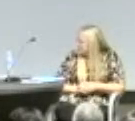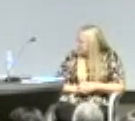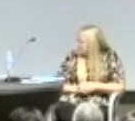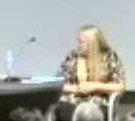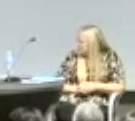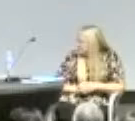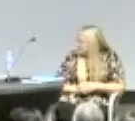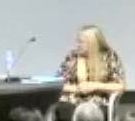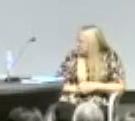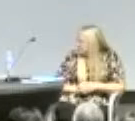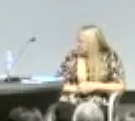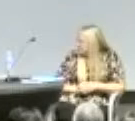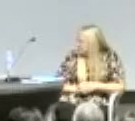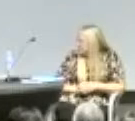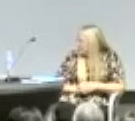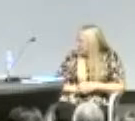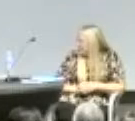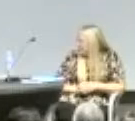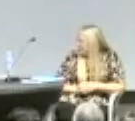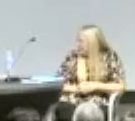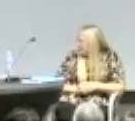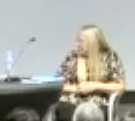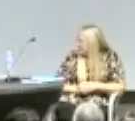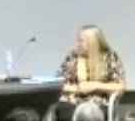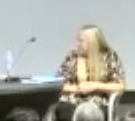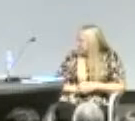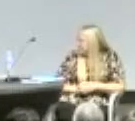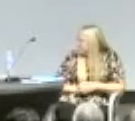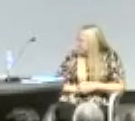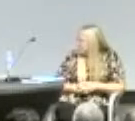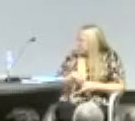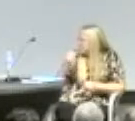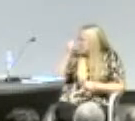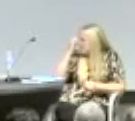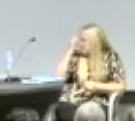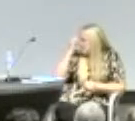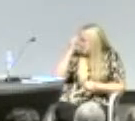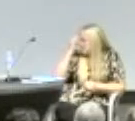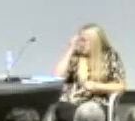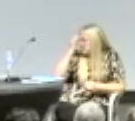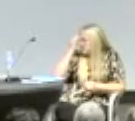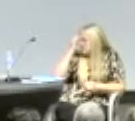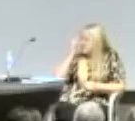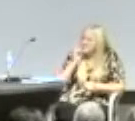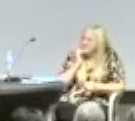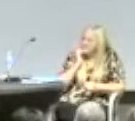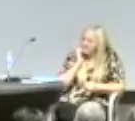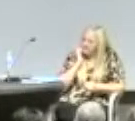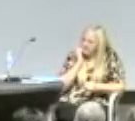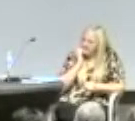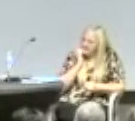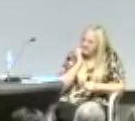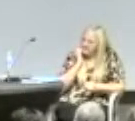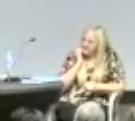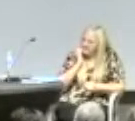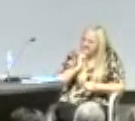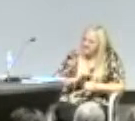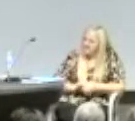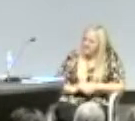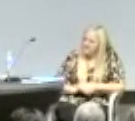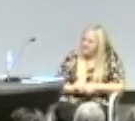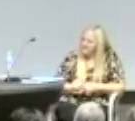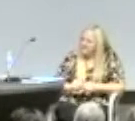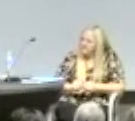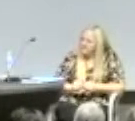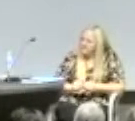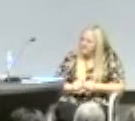research within making those academic decisions? So I feel like that's something that I really do. I really love that Dr. Pazzagardi and their team